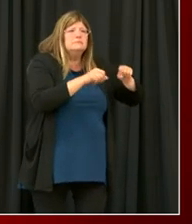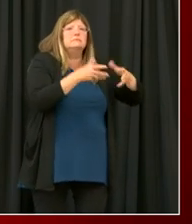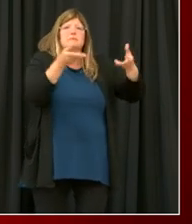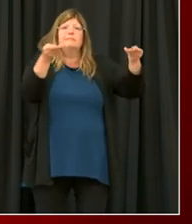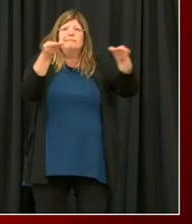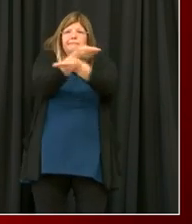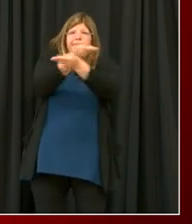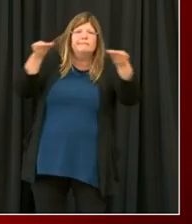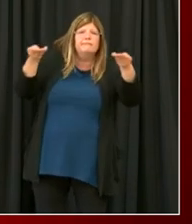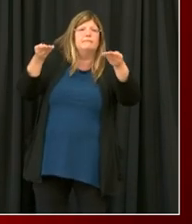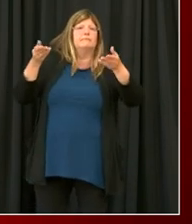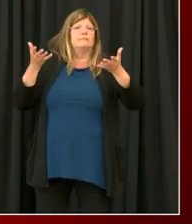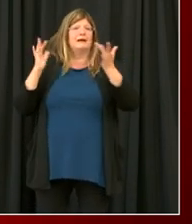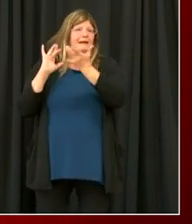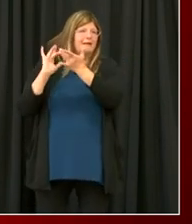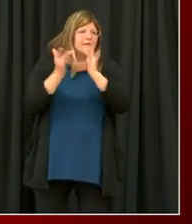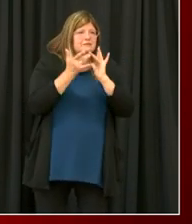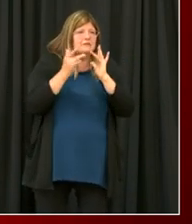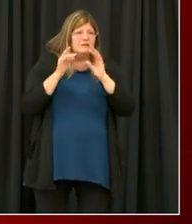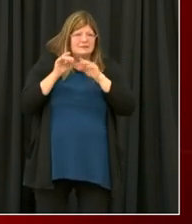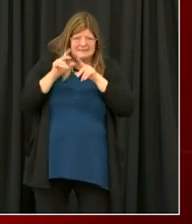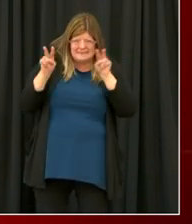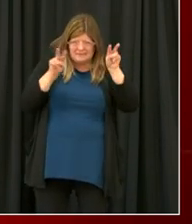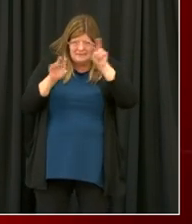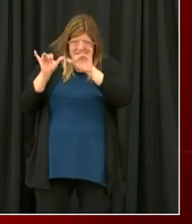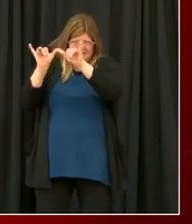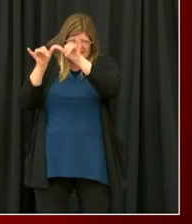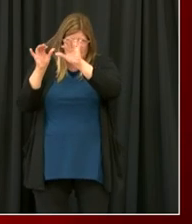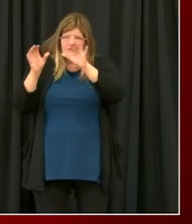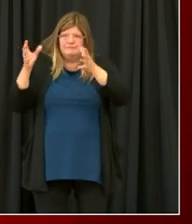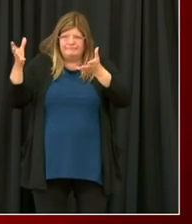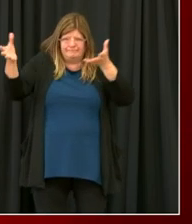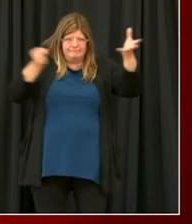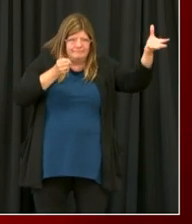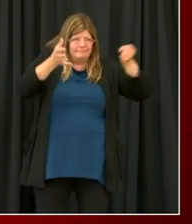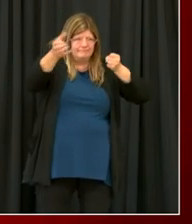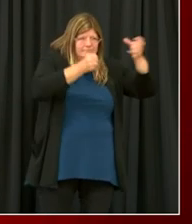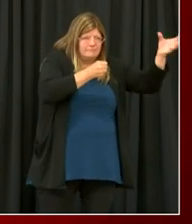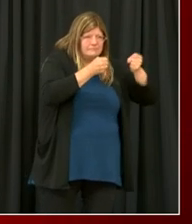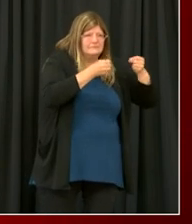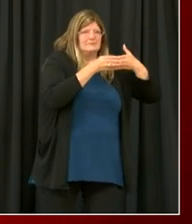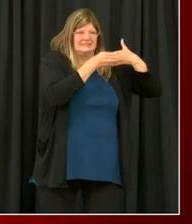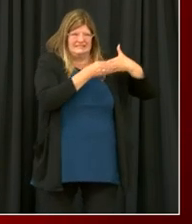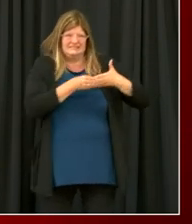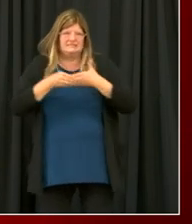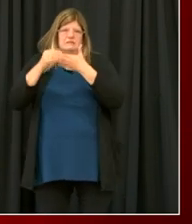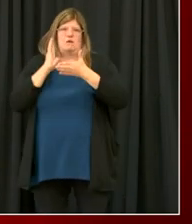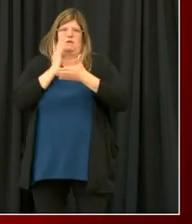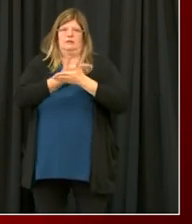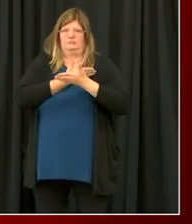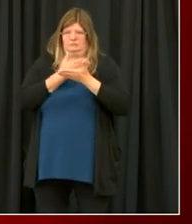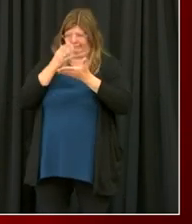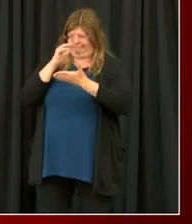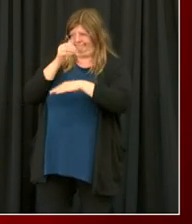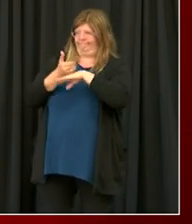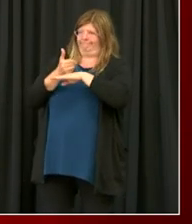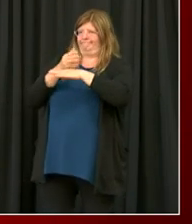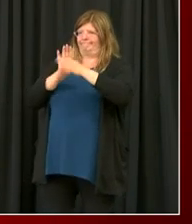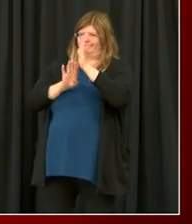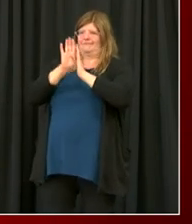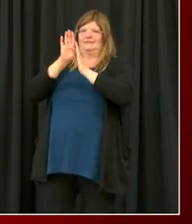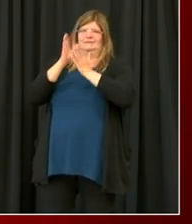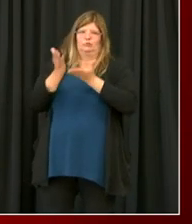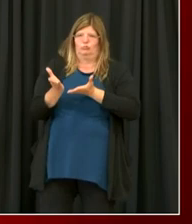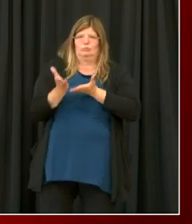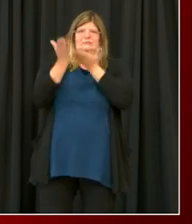contact tracing ability. So all of those metrics are there, and we'll be guiding our recommendations to the mayor around those, and as she's mentioned, we'll be giving